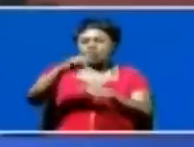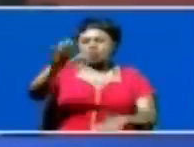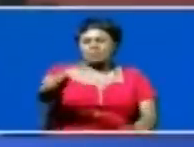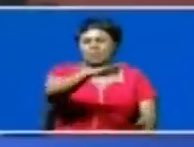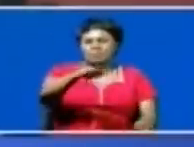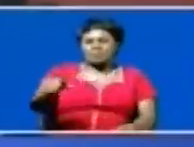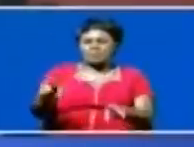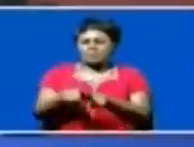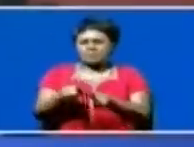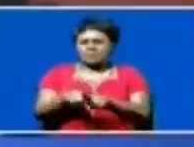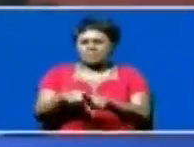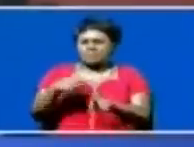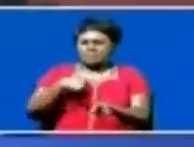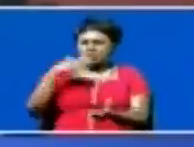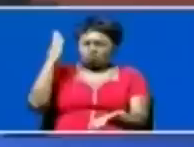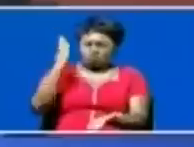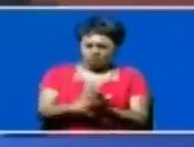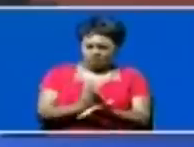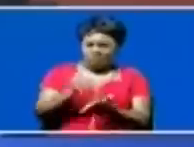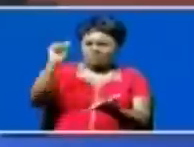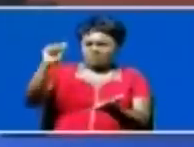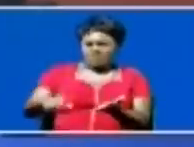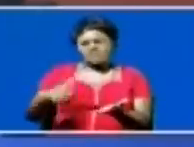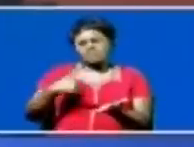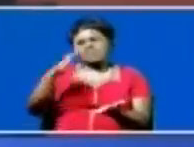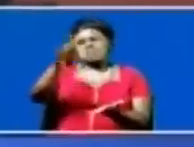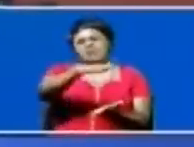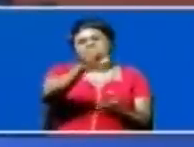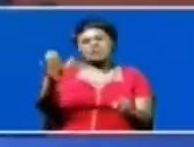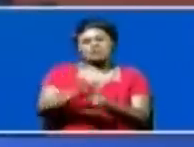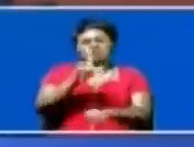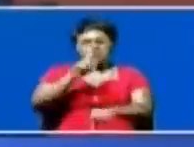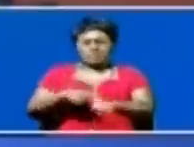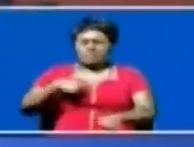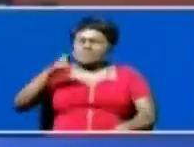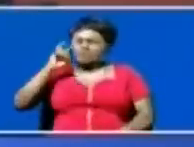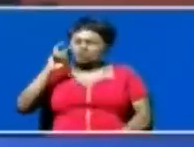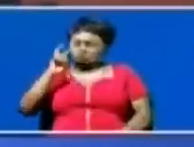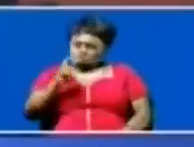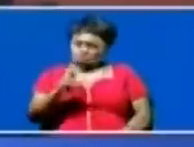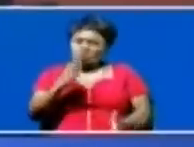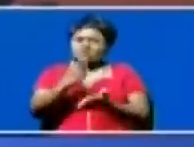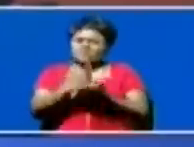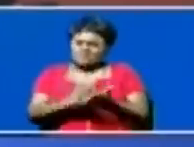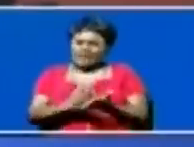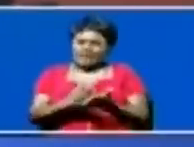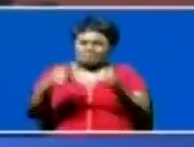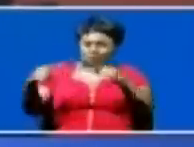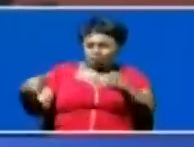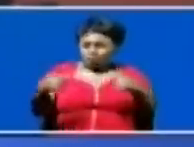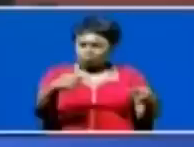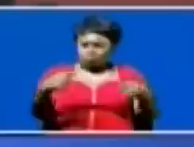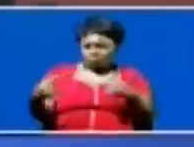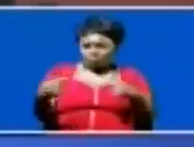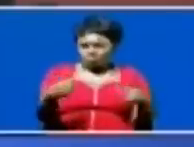Assembly. And I must confirm that, yes, I was in the gallery throughout and I witnessed a bit of the drama, if you may call it,